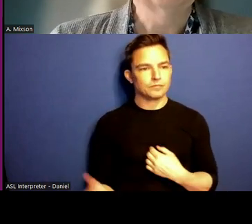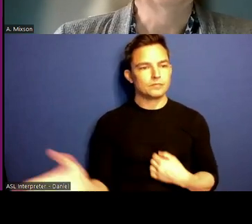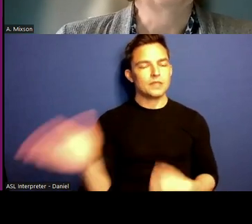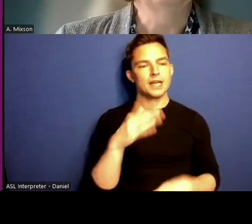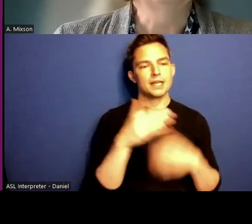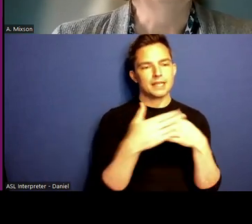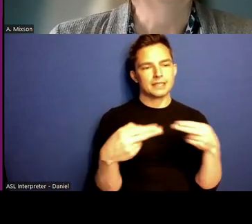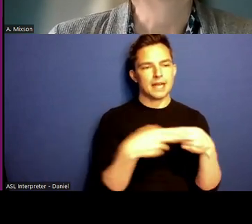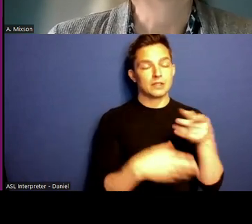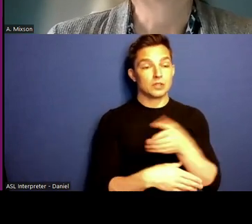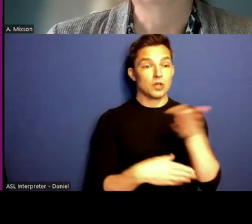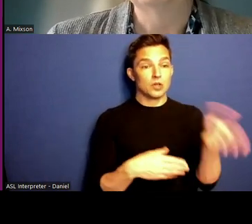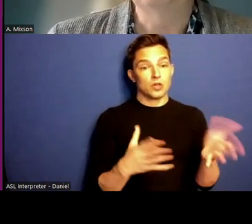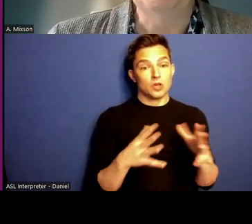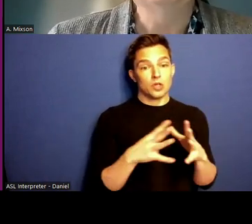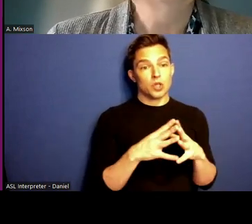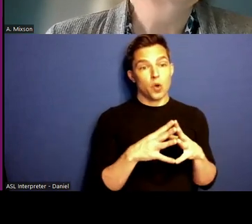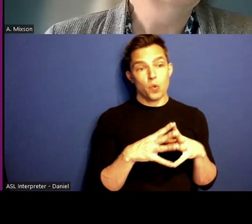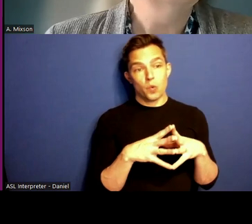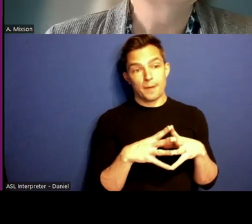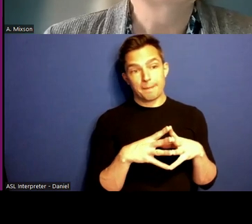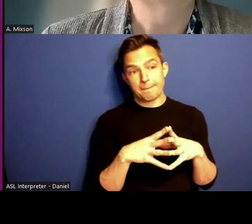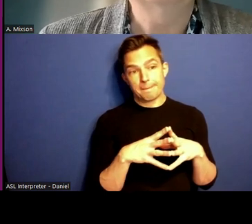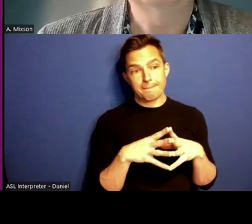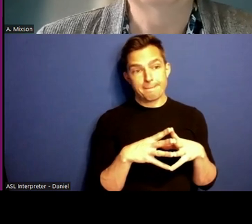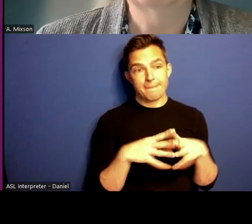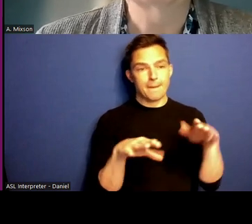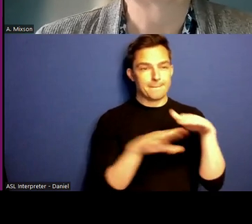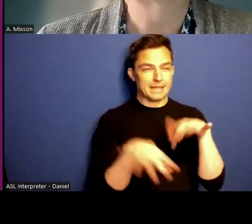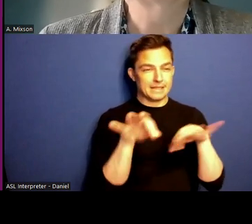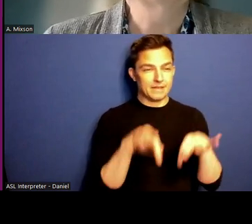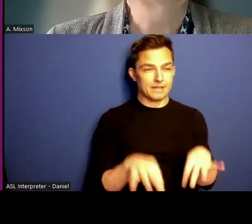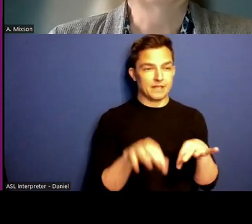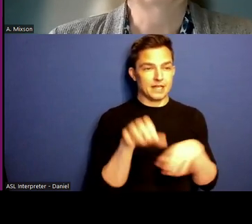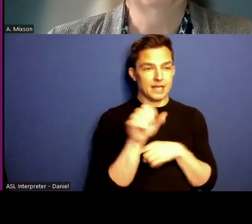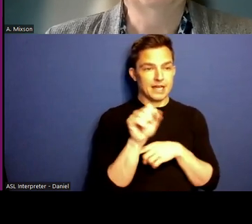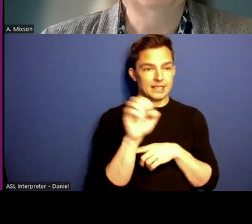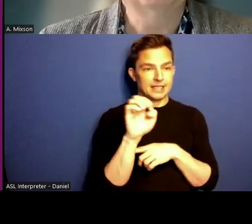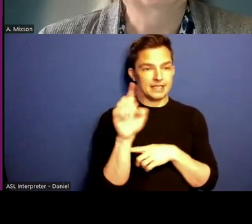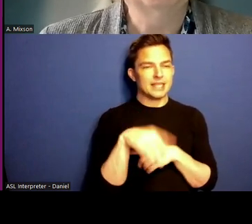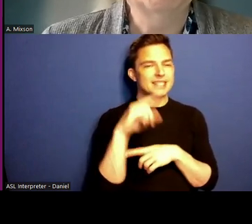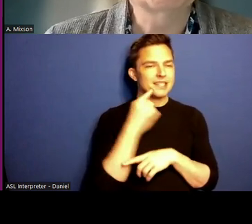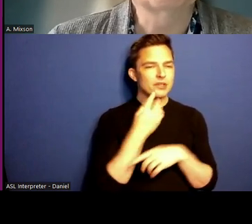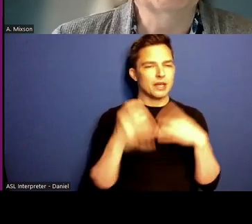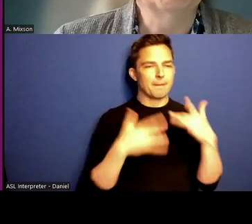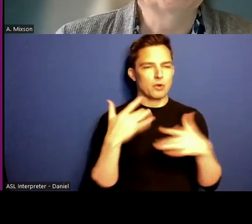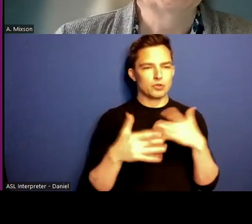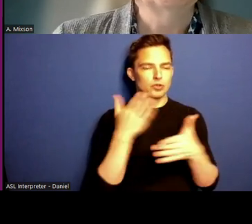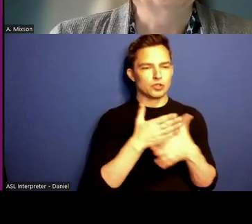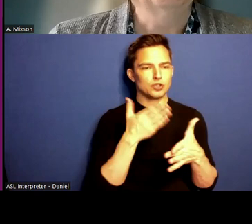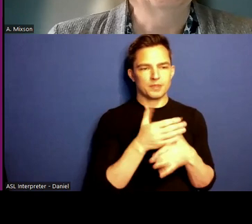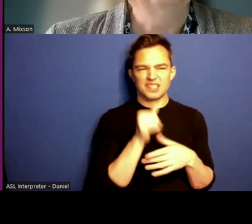So the just basic definition of serious emotional disturbance, I don't think differs too much